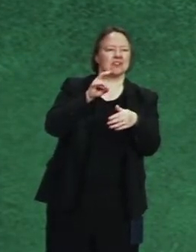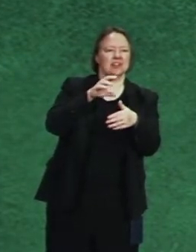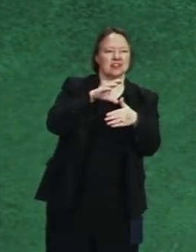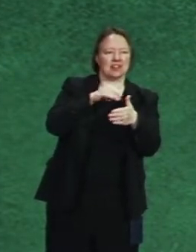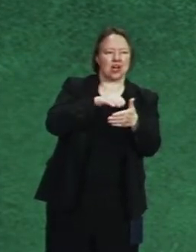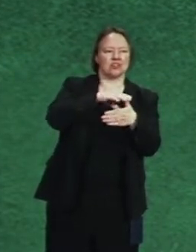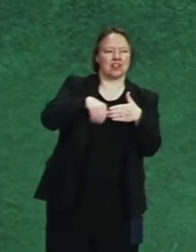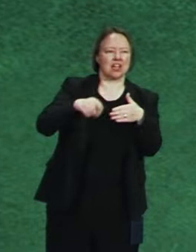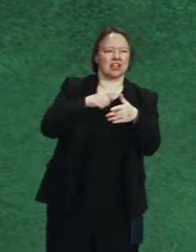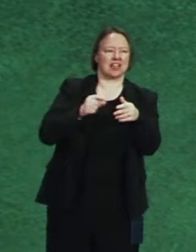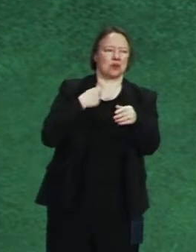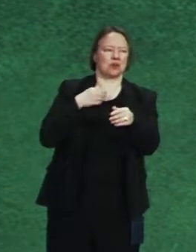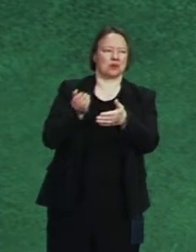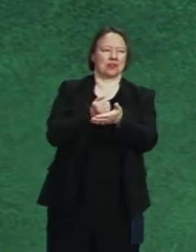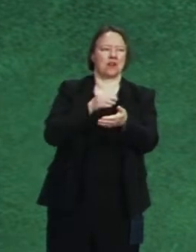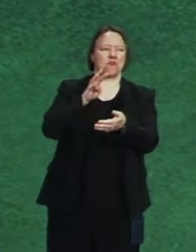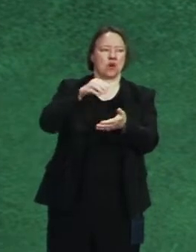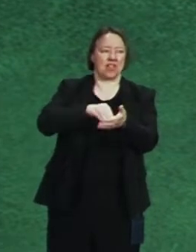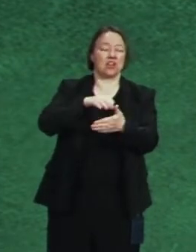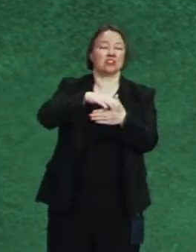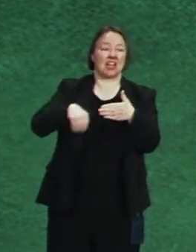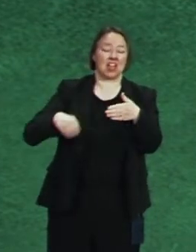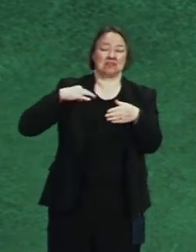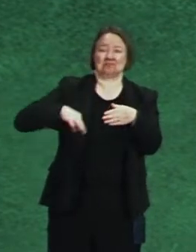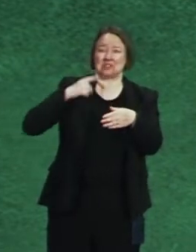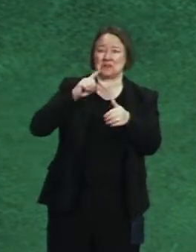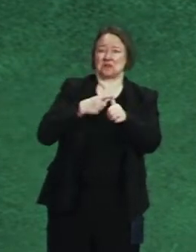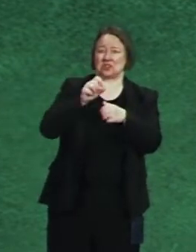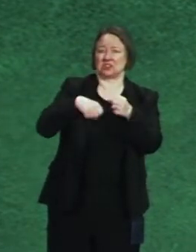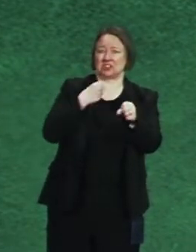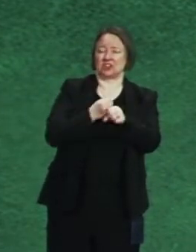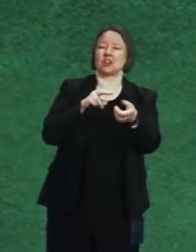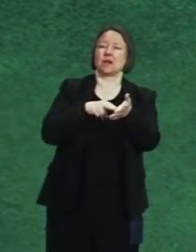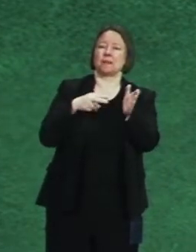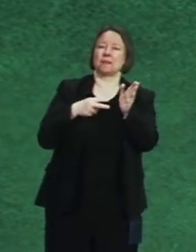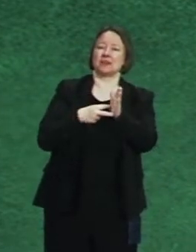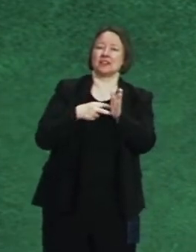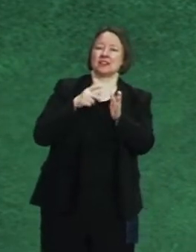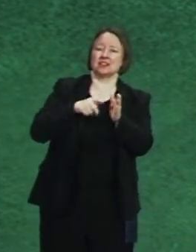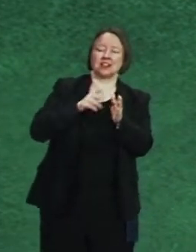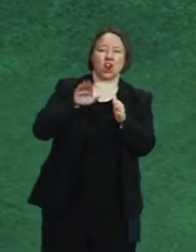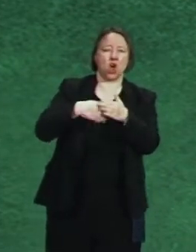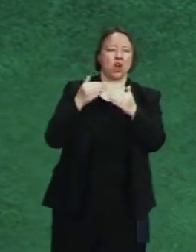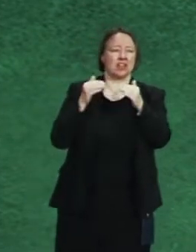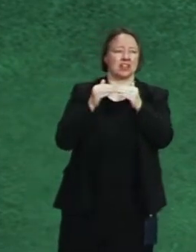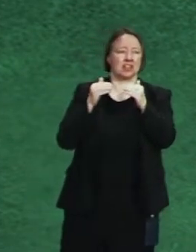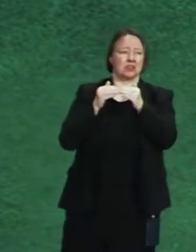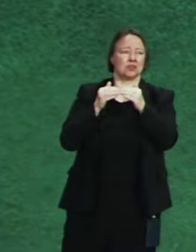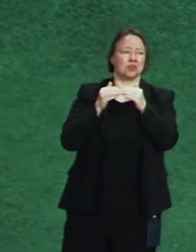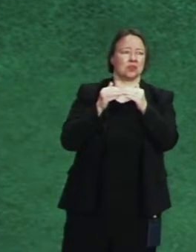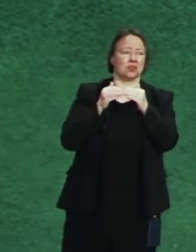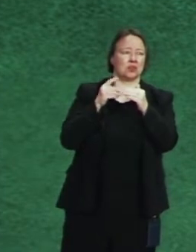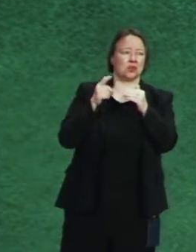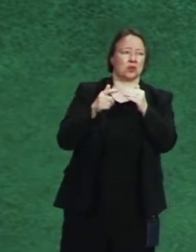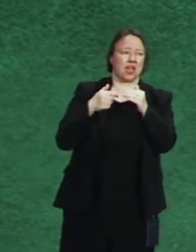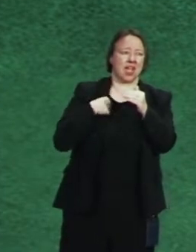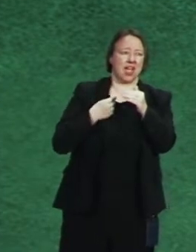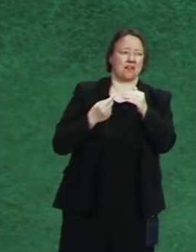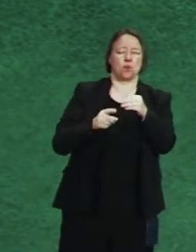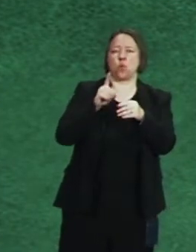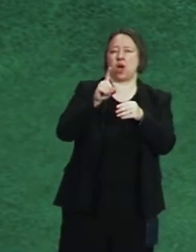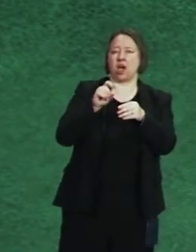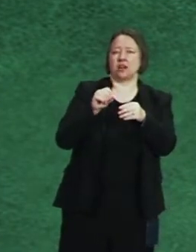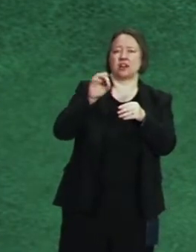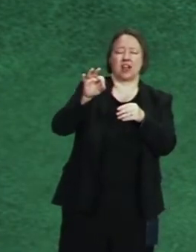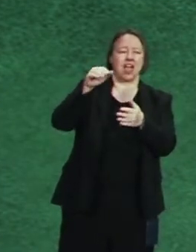translating into $84,000 in the first year. This means that with all things being equal, we will draw in a total revenue of